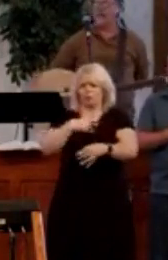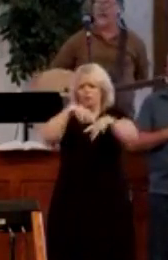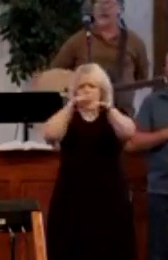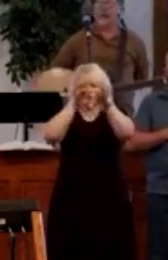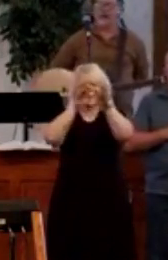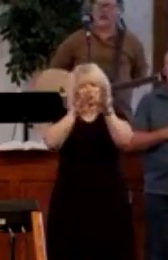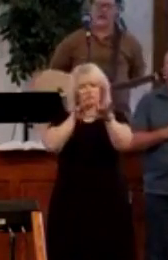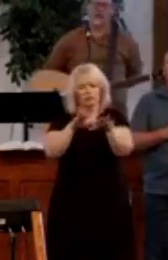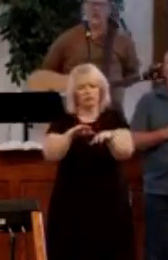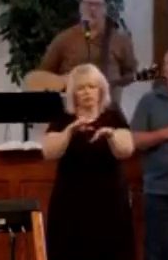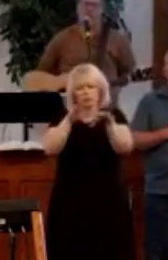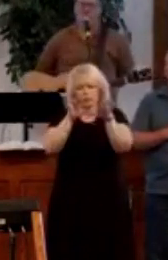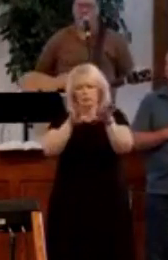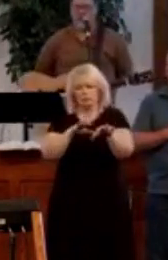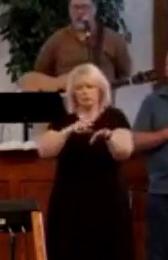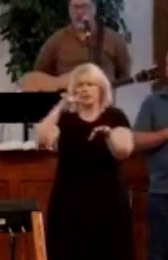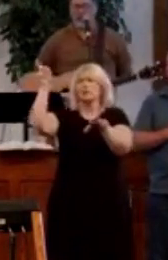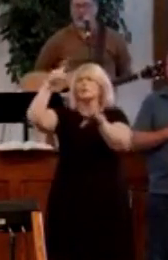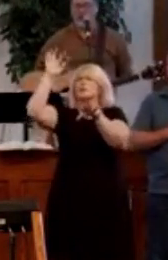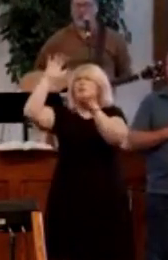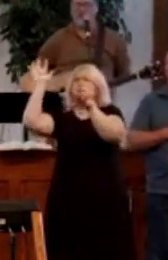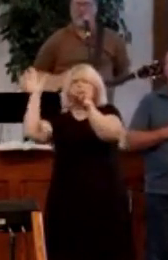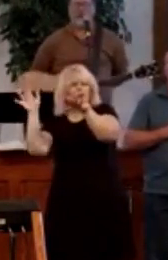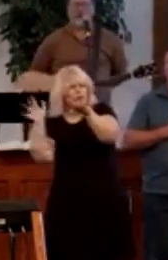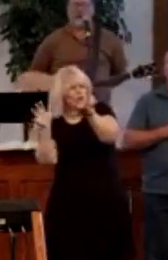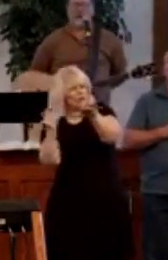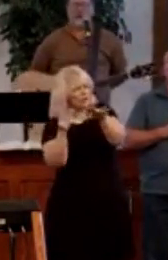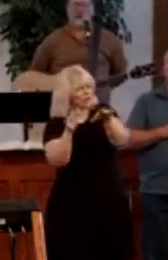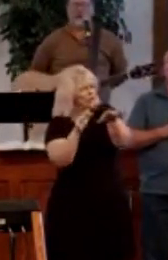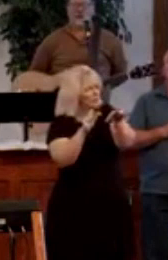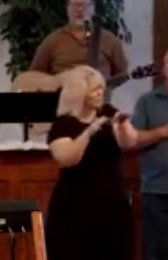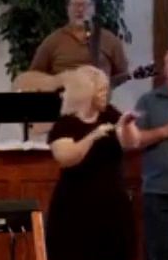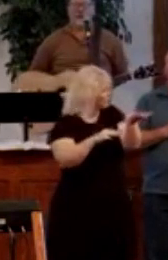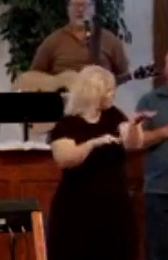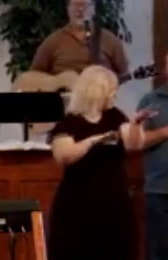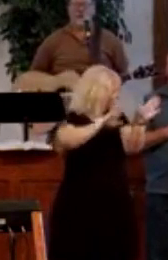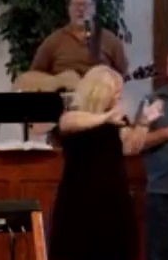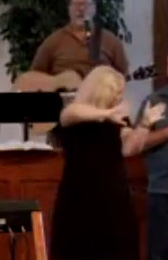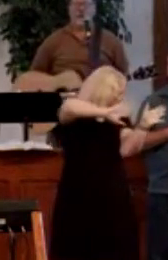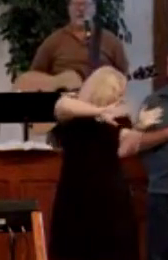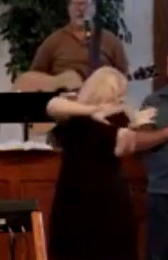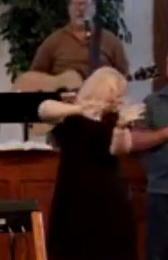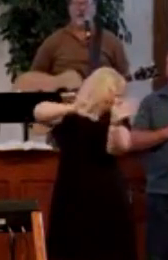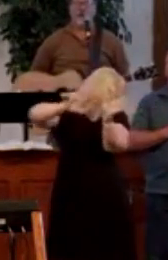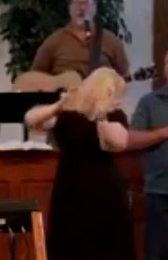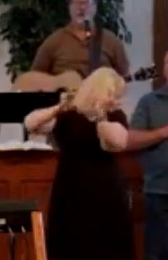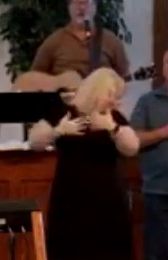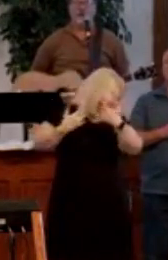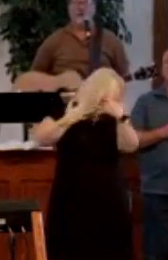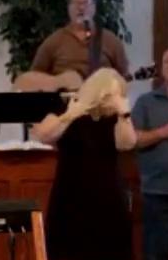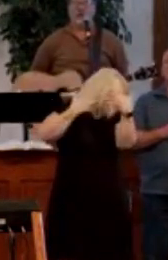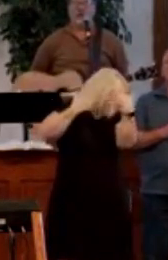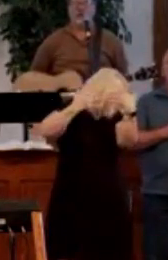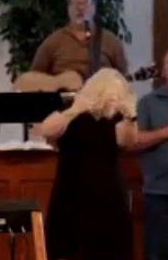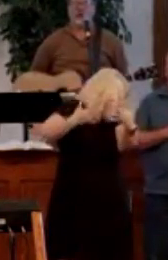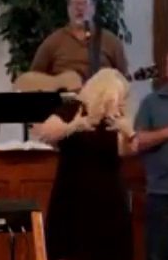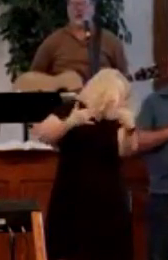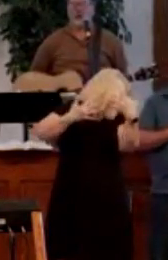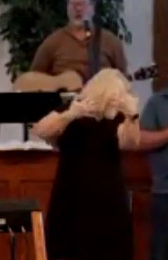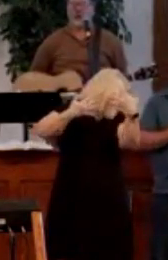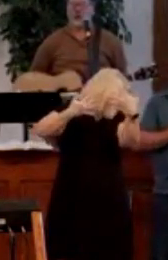dissolve like snow, the sun forbear to